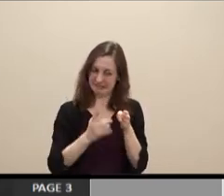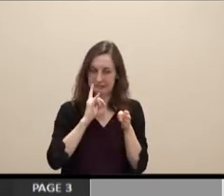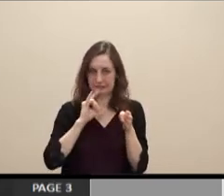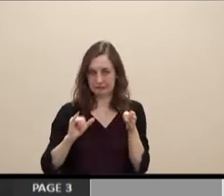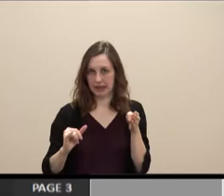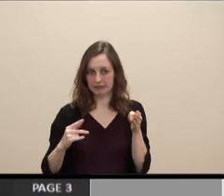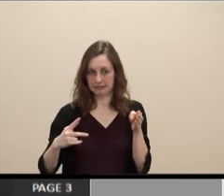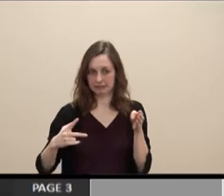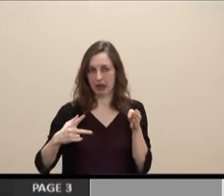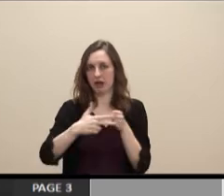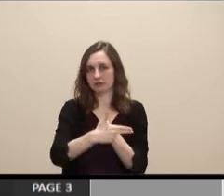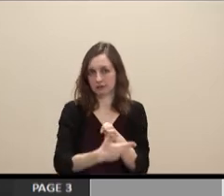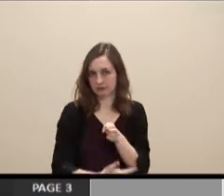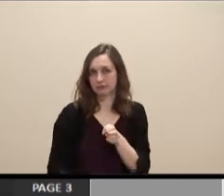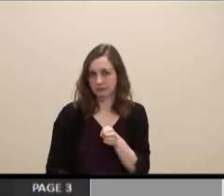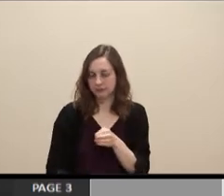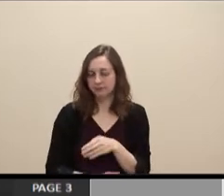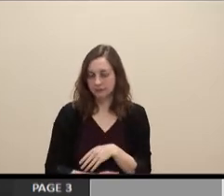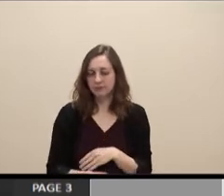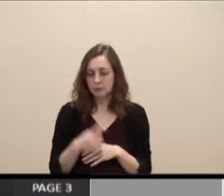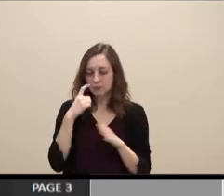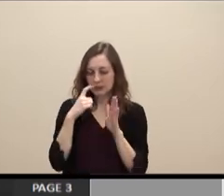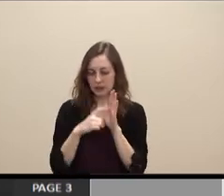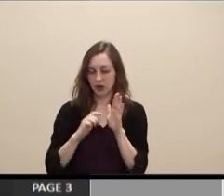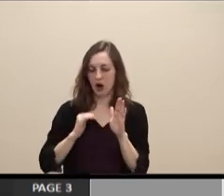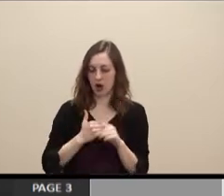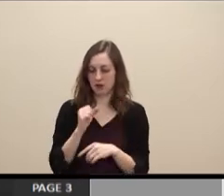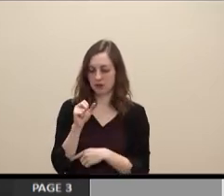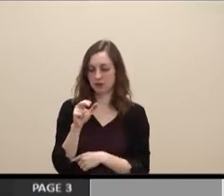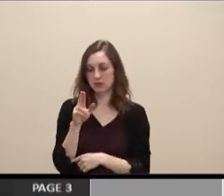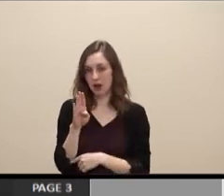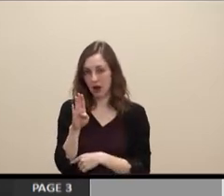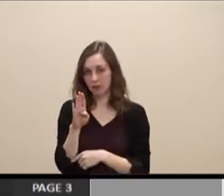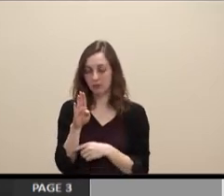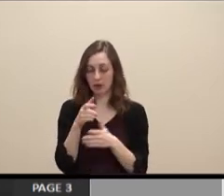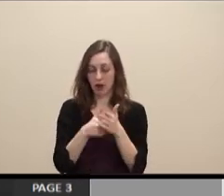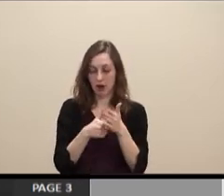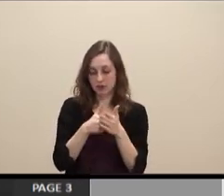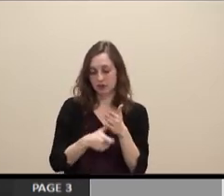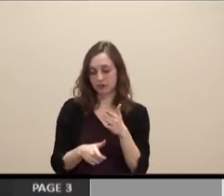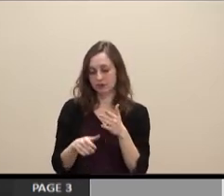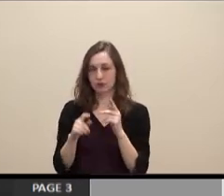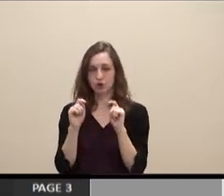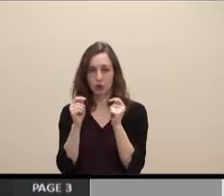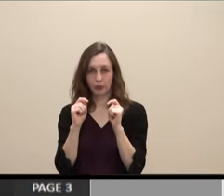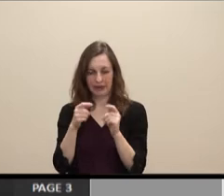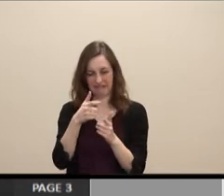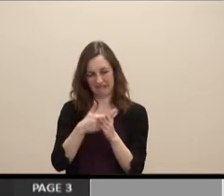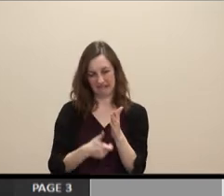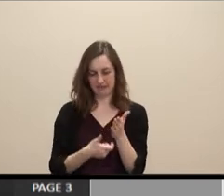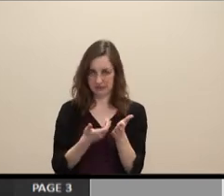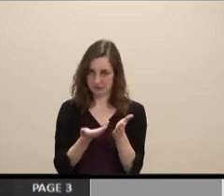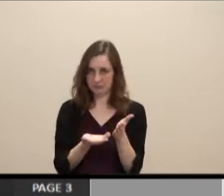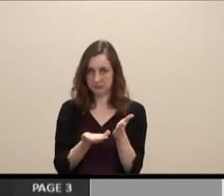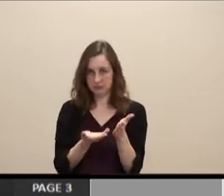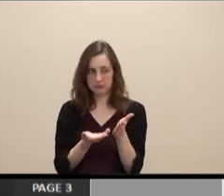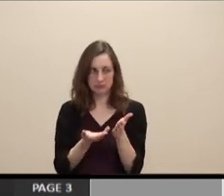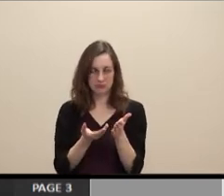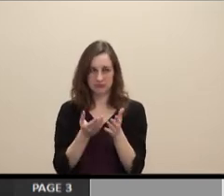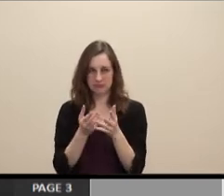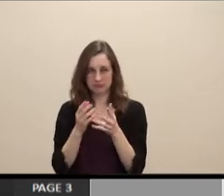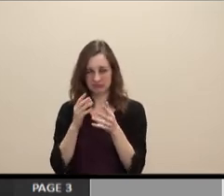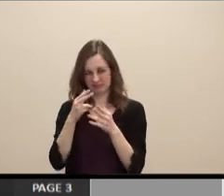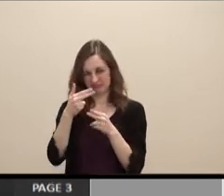expenditures. You'd see that in our sub costs, in our tutoring costs, to name a few, and some, not as much as maybe